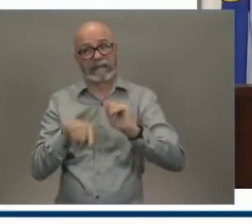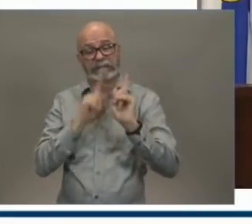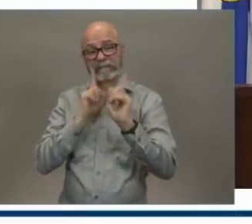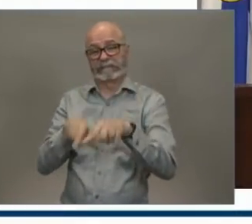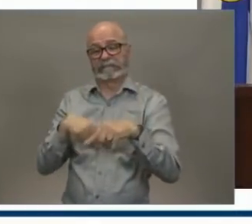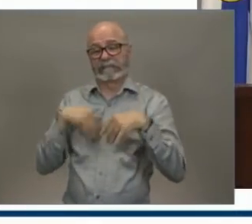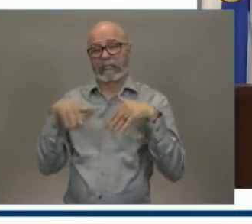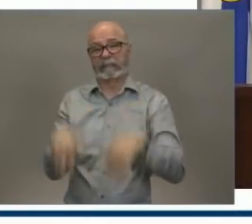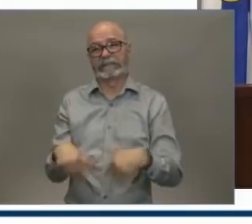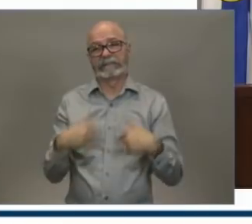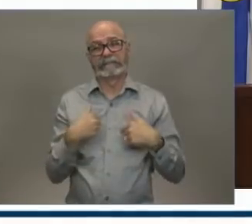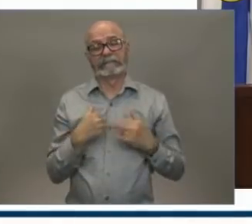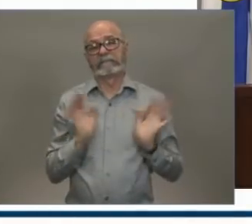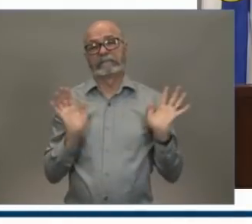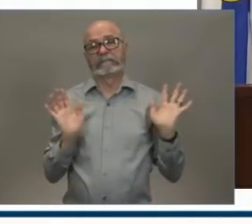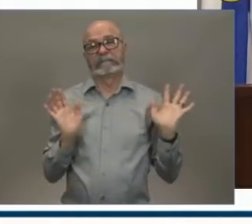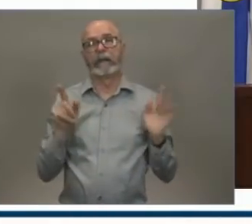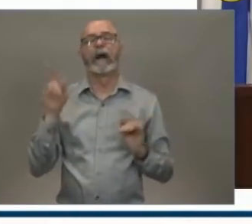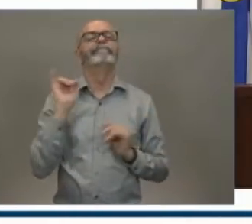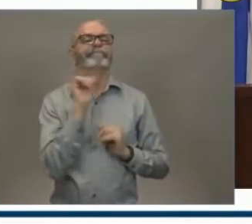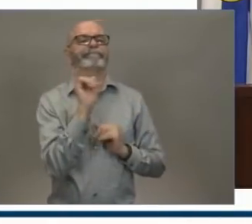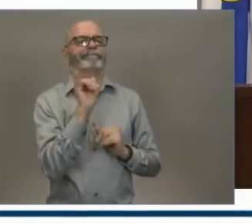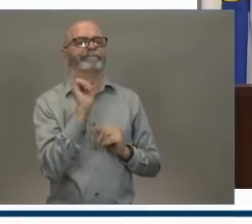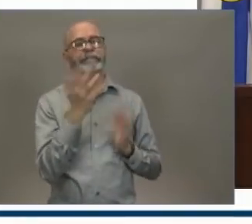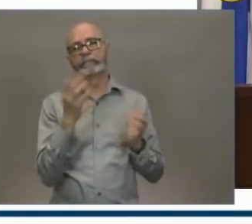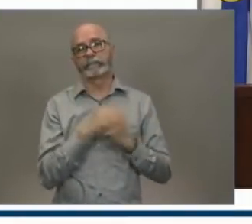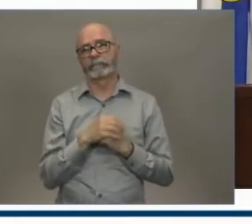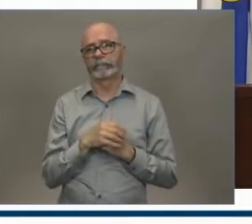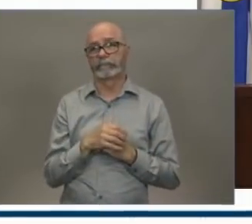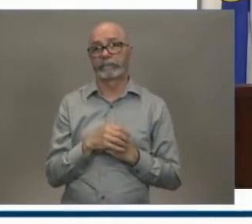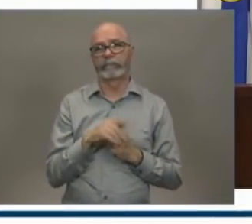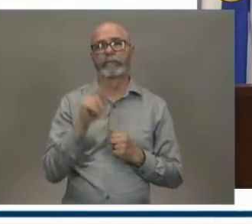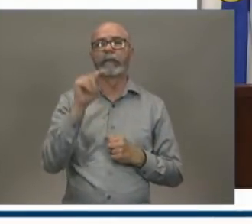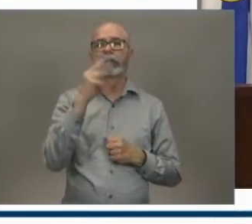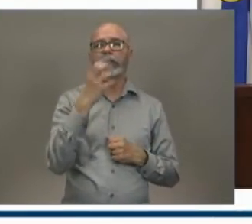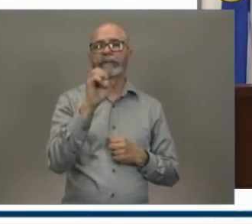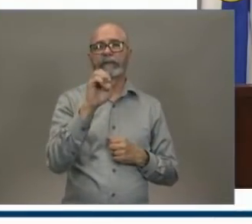Next, we'll go to Alec Martin from The Signal. Go ahead, Alec.